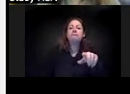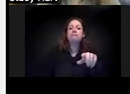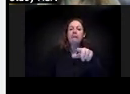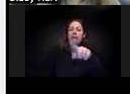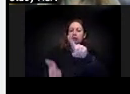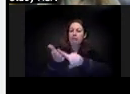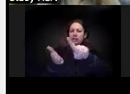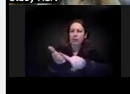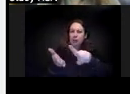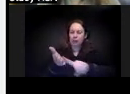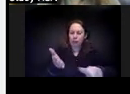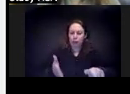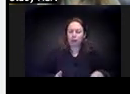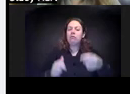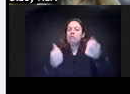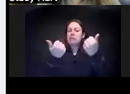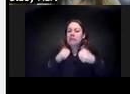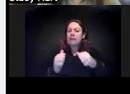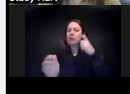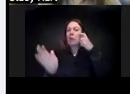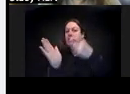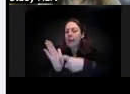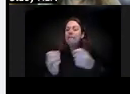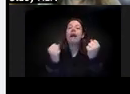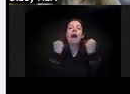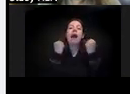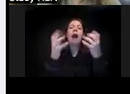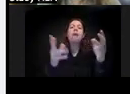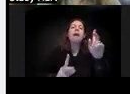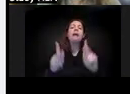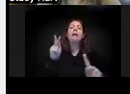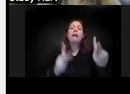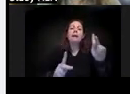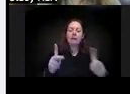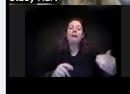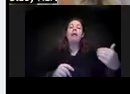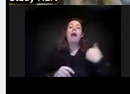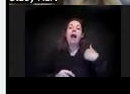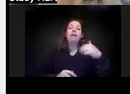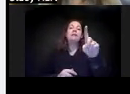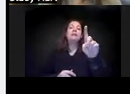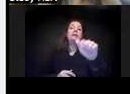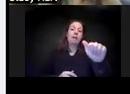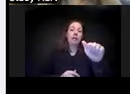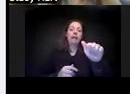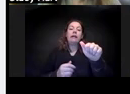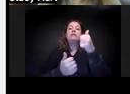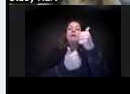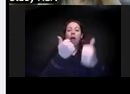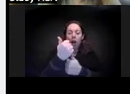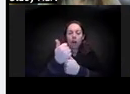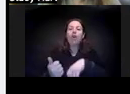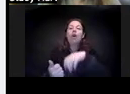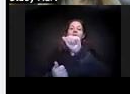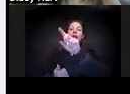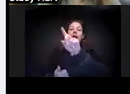how many people have disabilities as defined by the ADA in New England. We looked